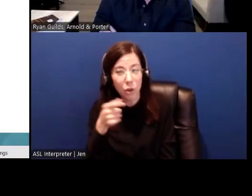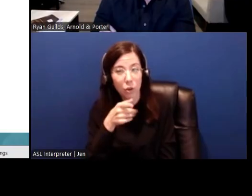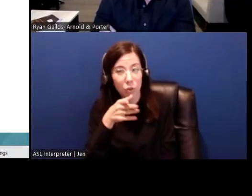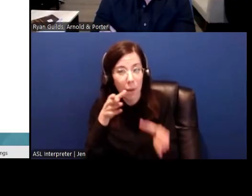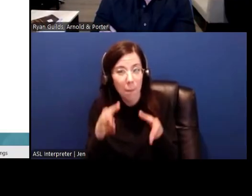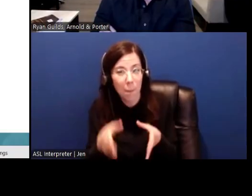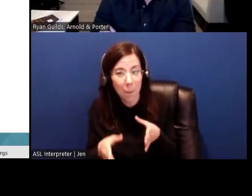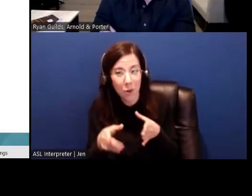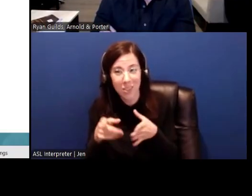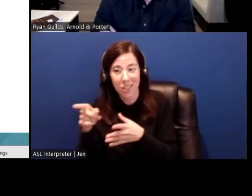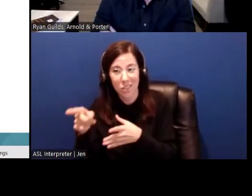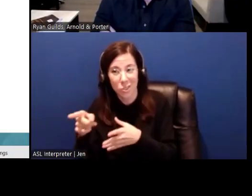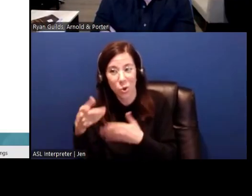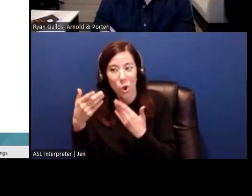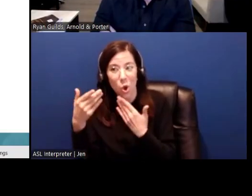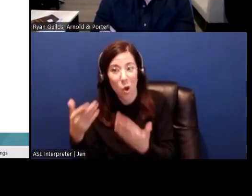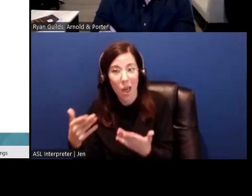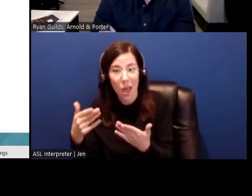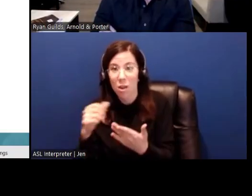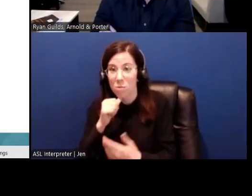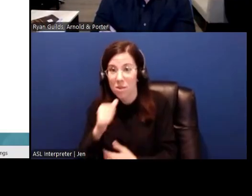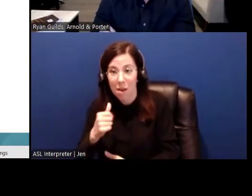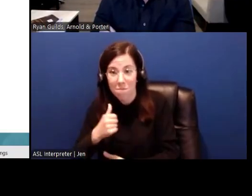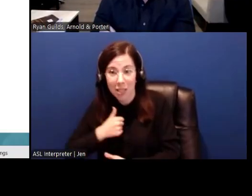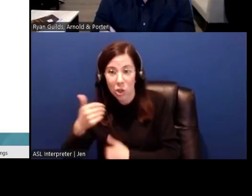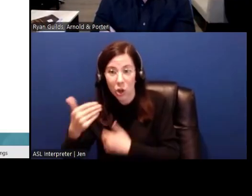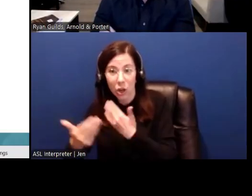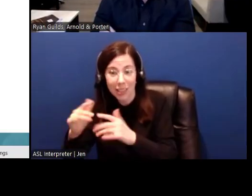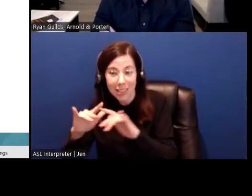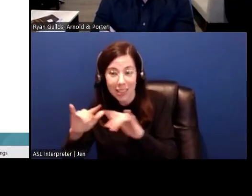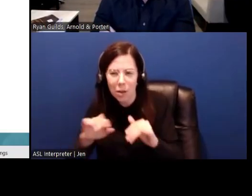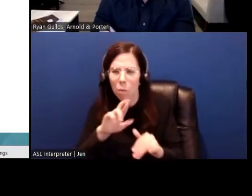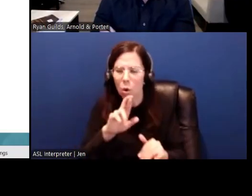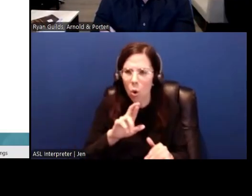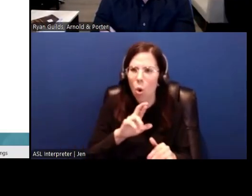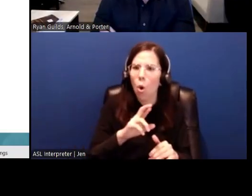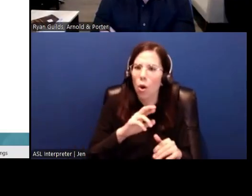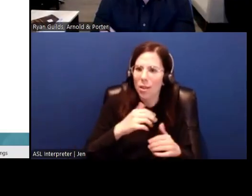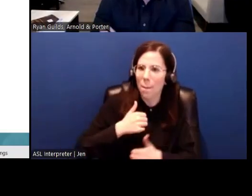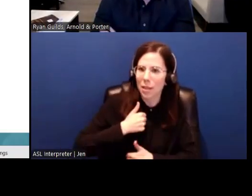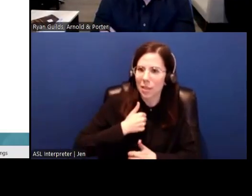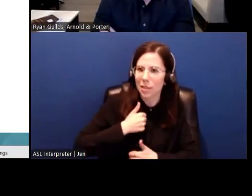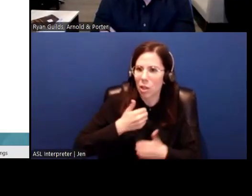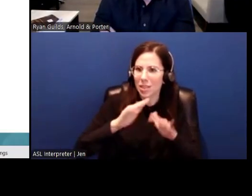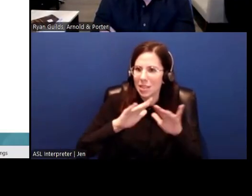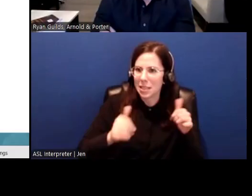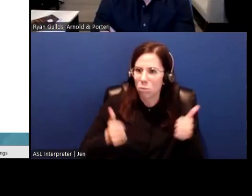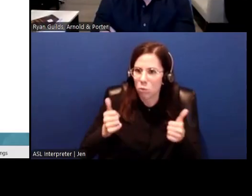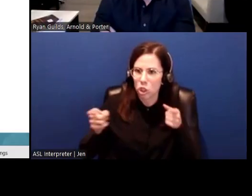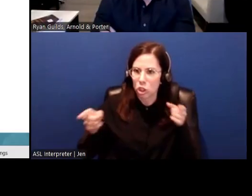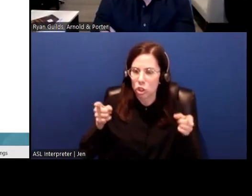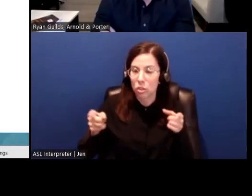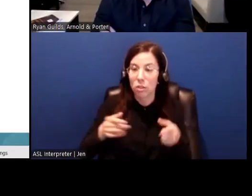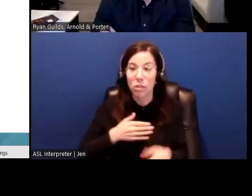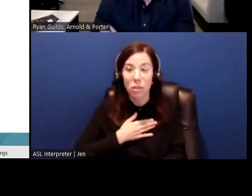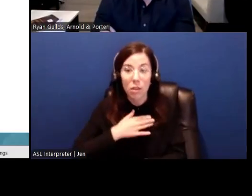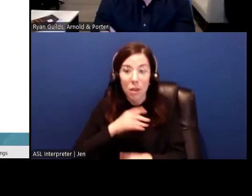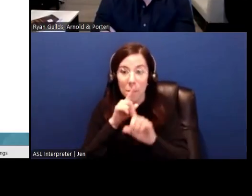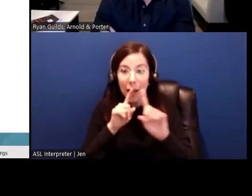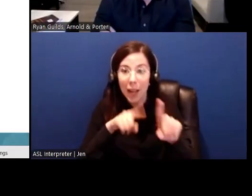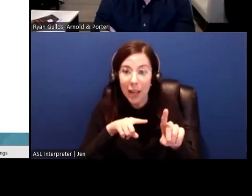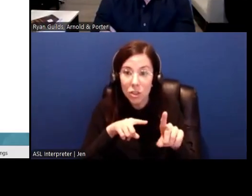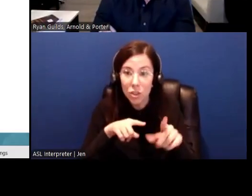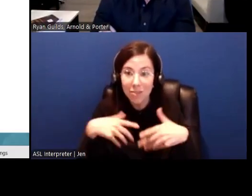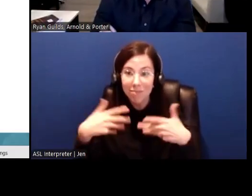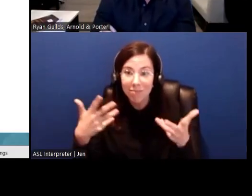to proceed in the civilian justice system and the military justice system initially. My answer to that question, of